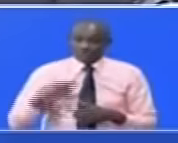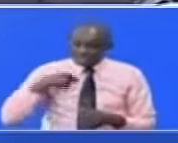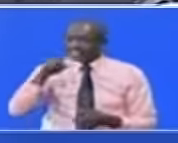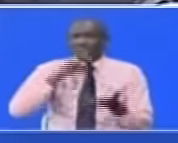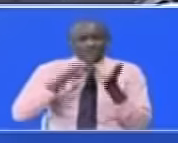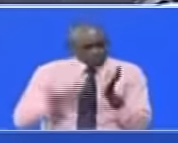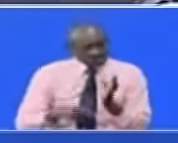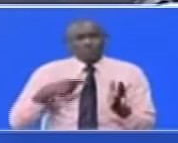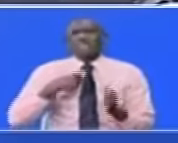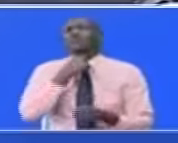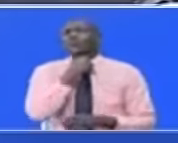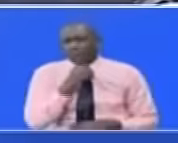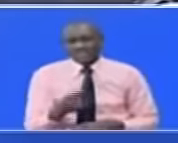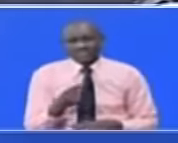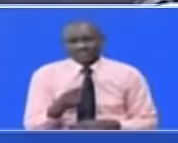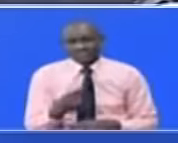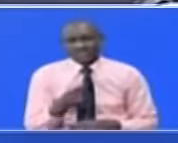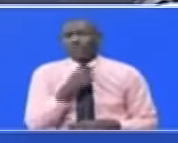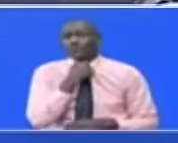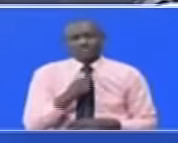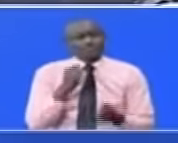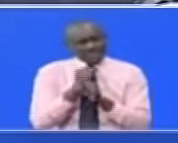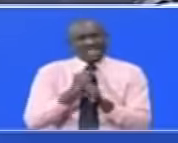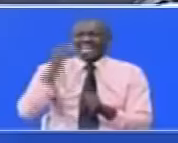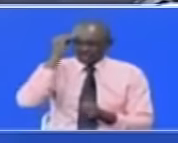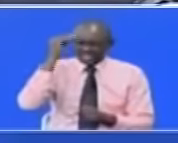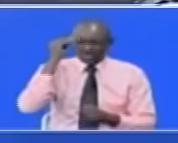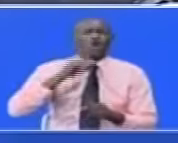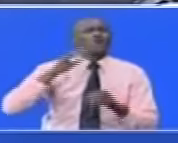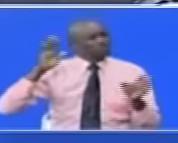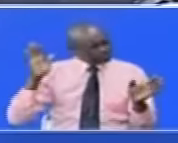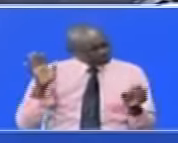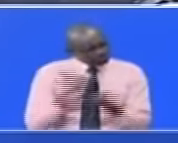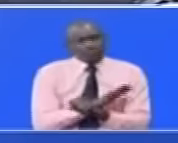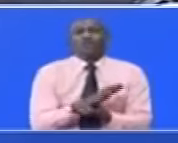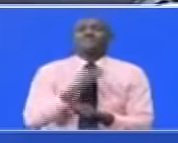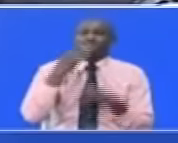means we actually want to make education truly free and